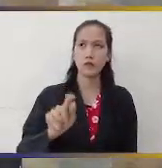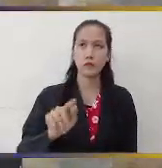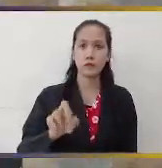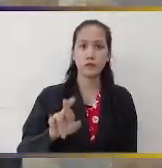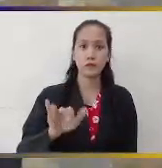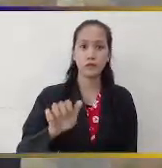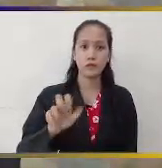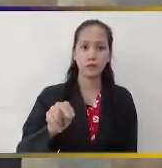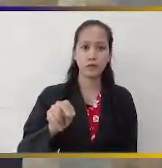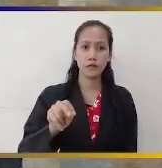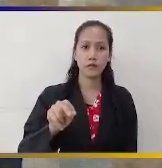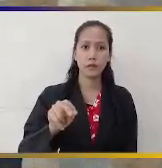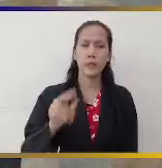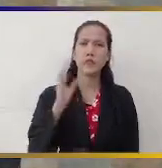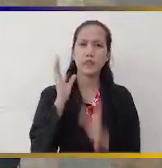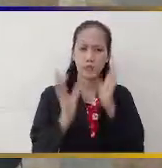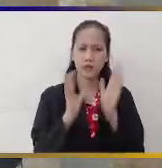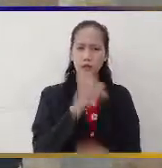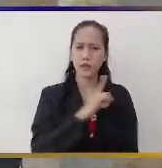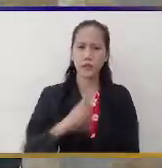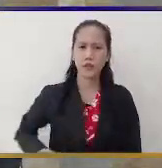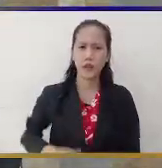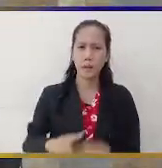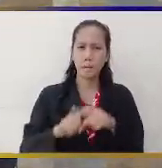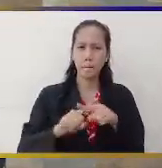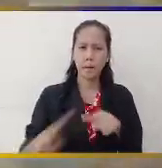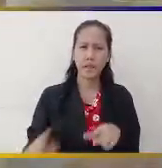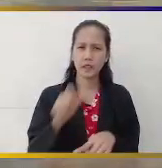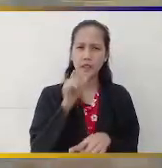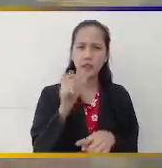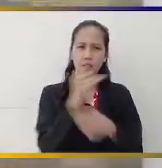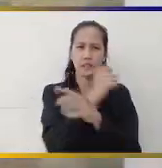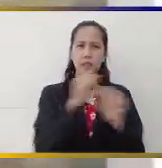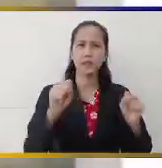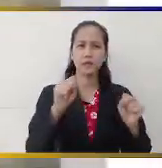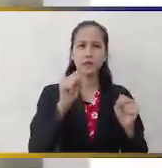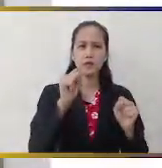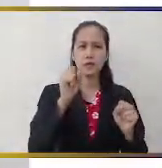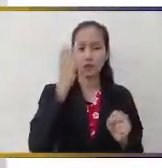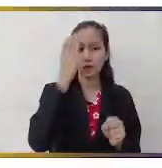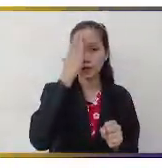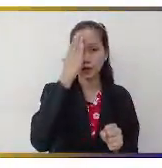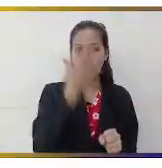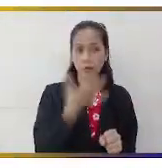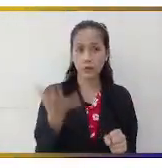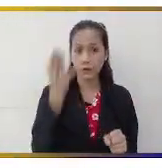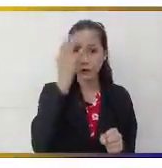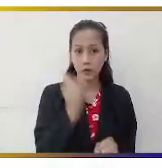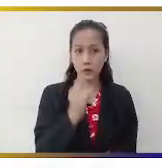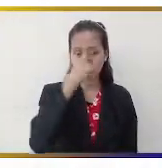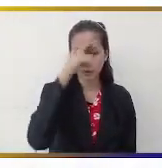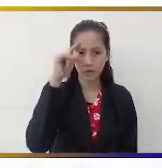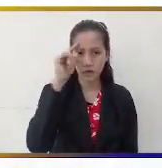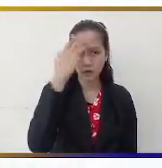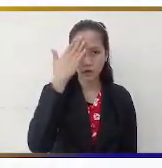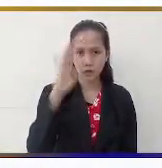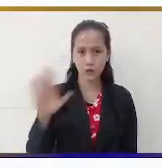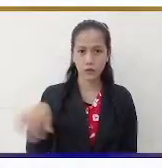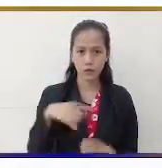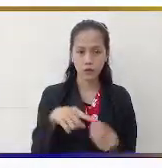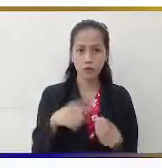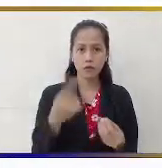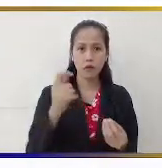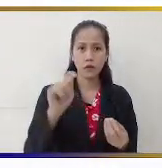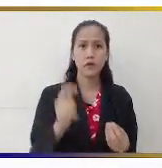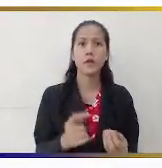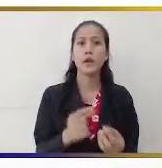I wasn't even saved. You know why? Because I didn't belong to a good, fundamental, independent, Bible-believing, sin-ain't, devil-fighting,